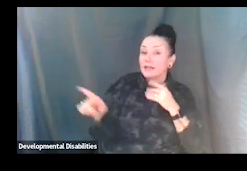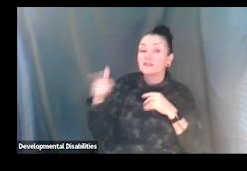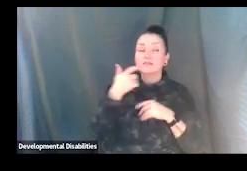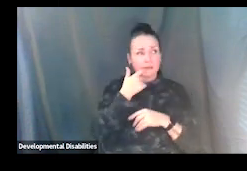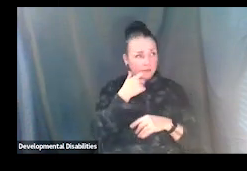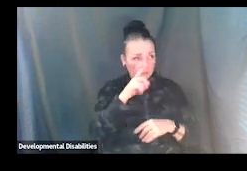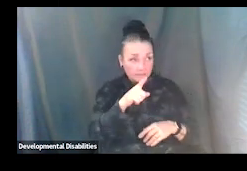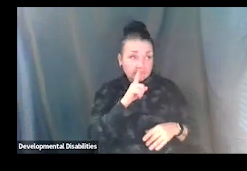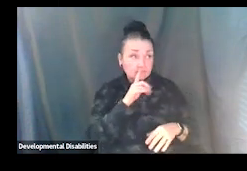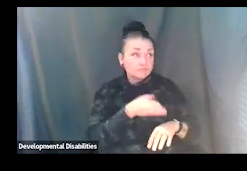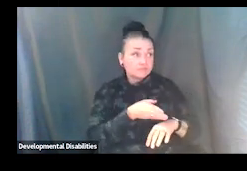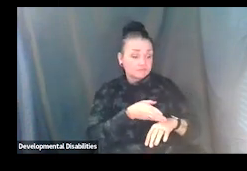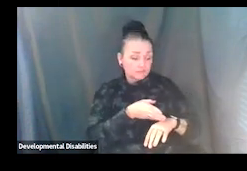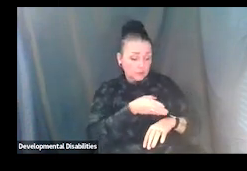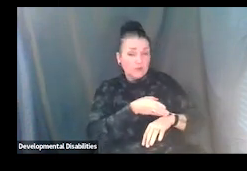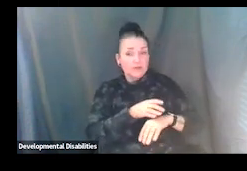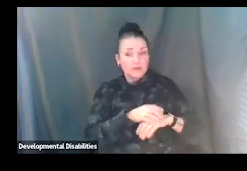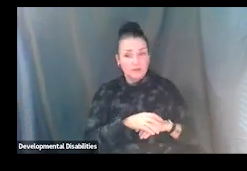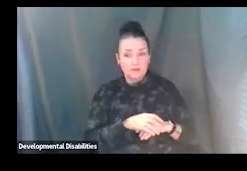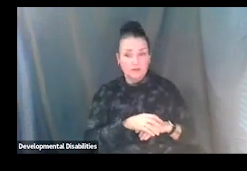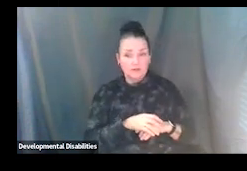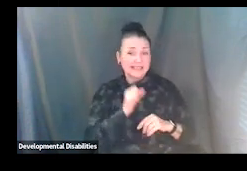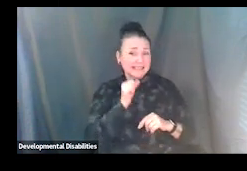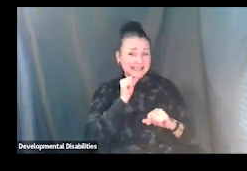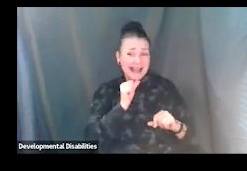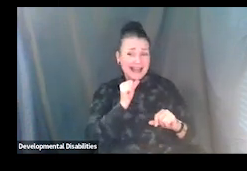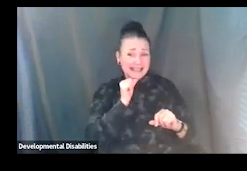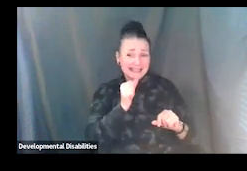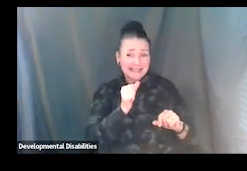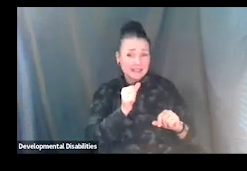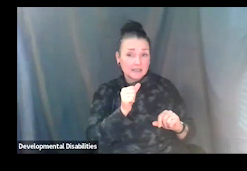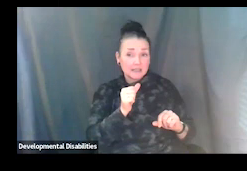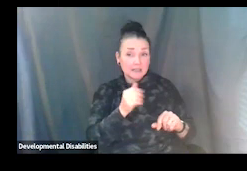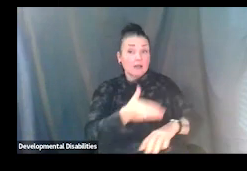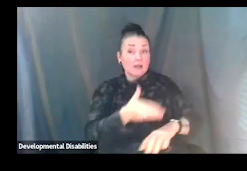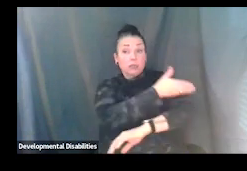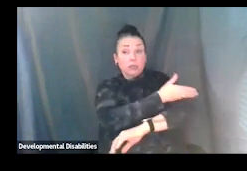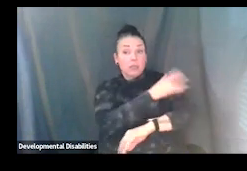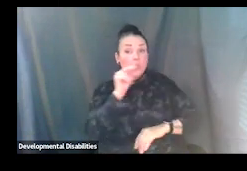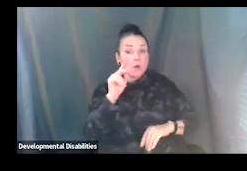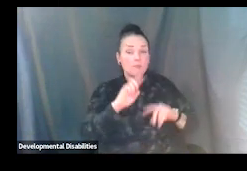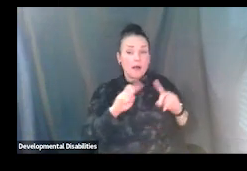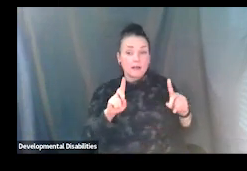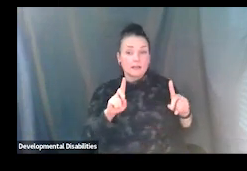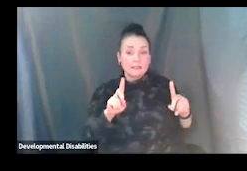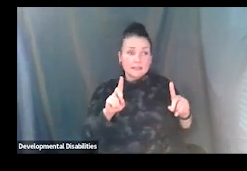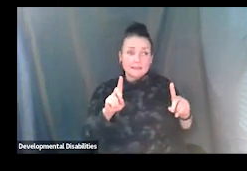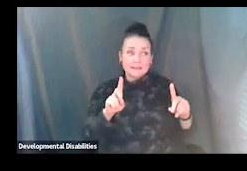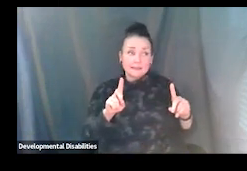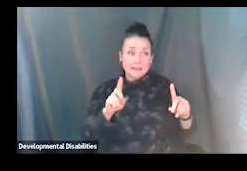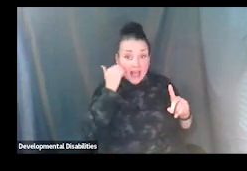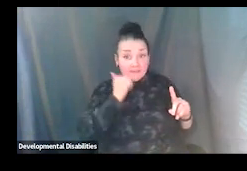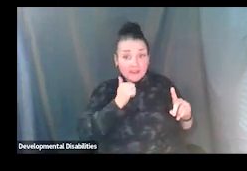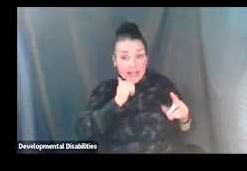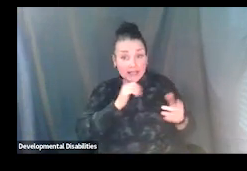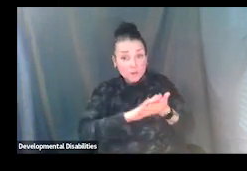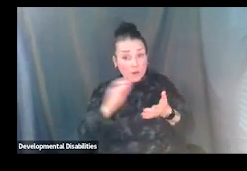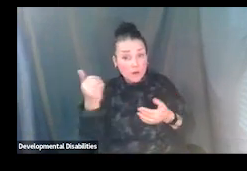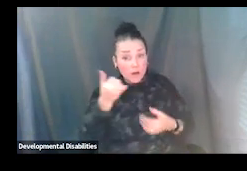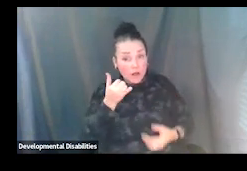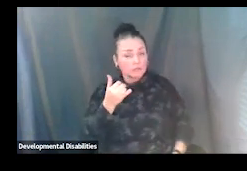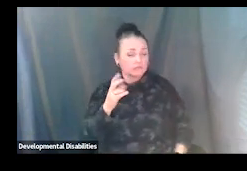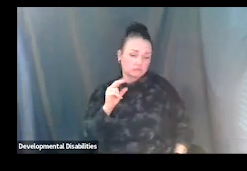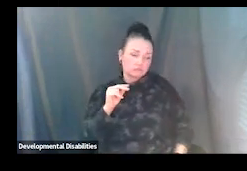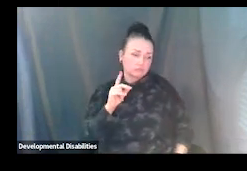less. So I know it's not indicated, you know, you probably shouldn't use it. I use it with some